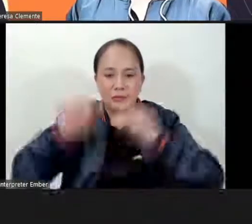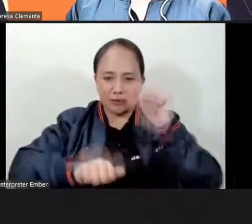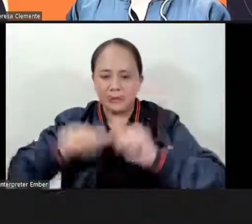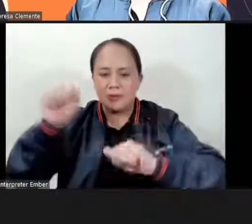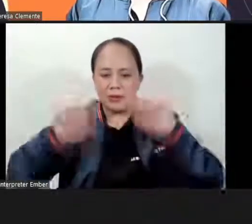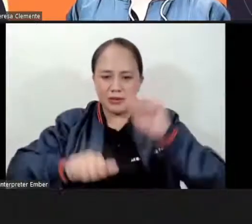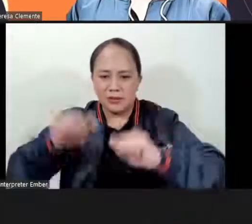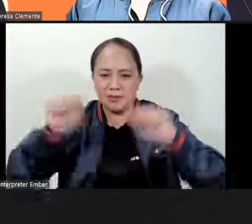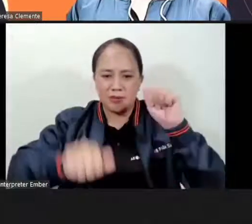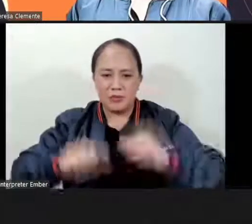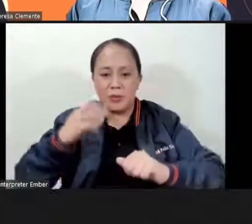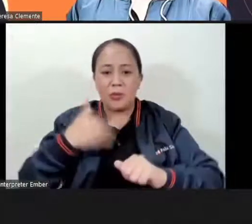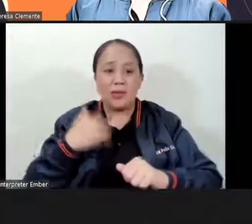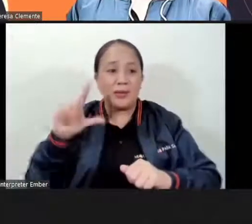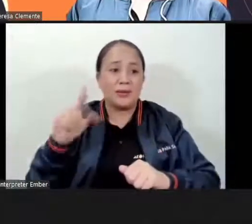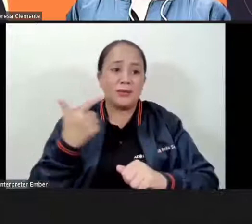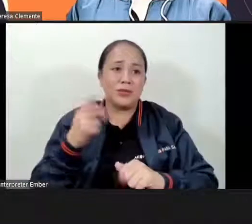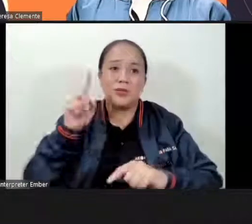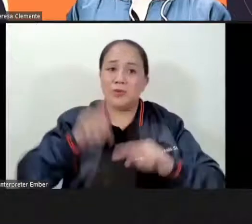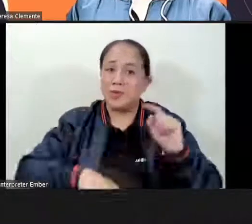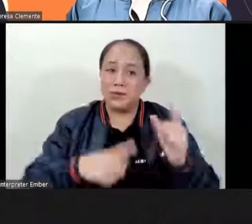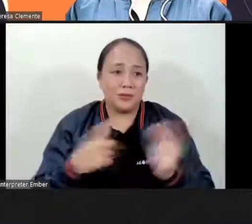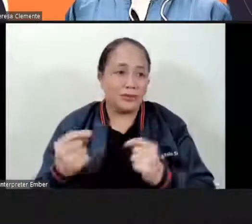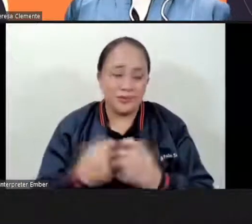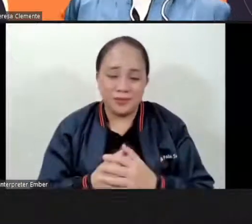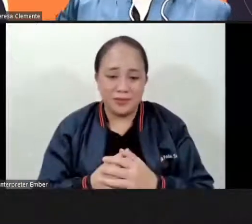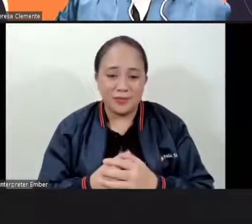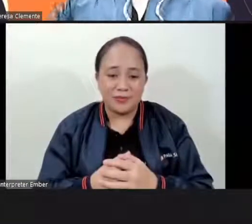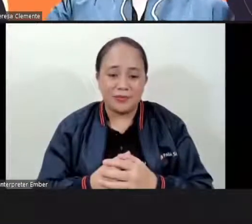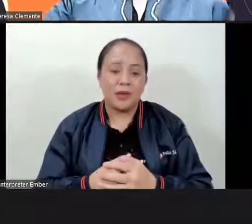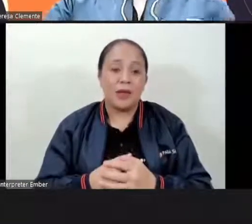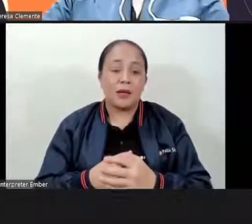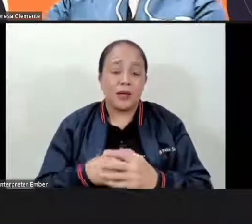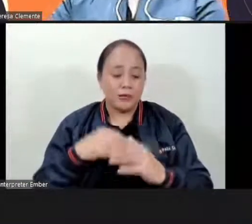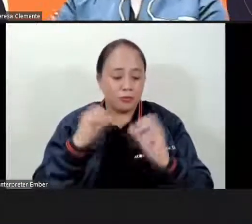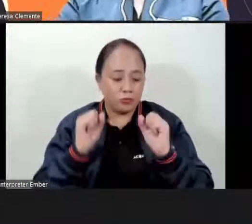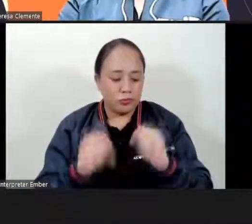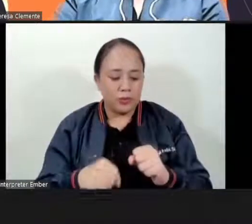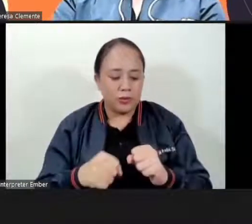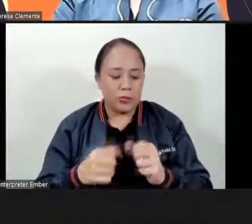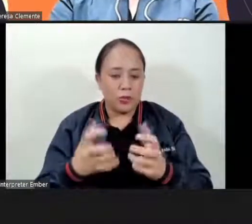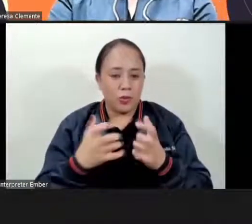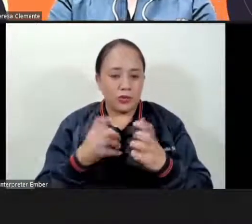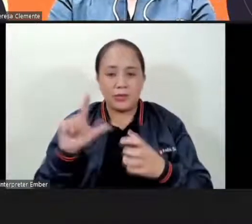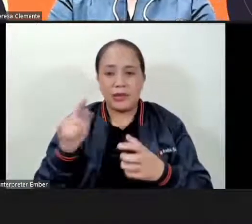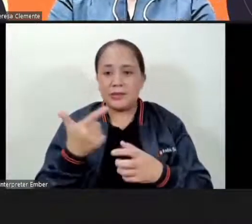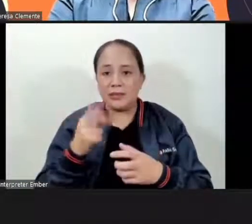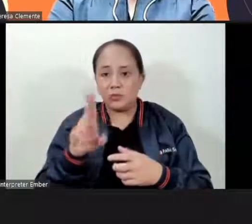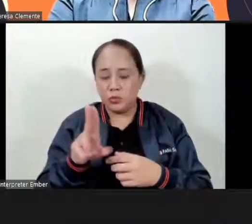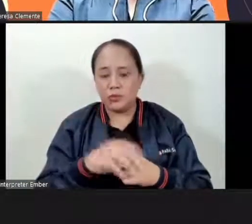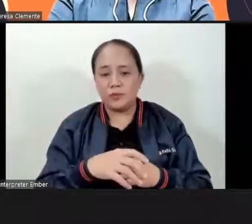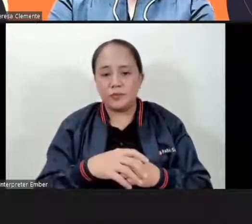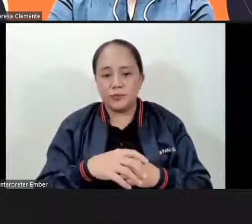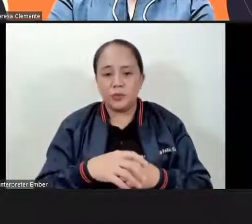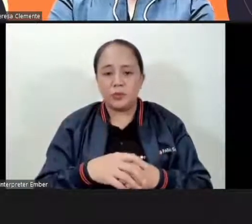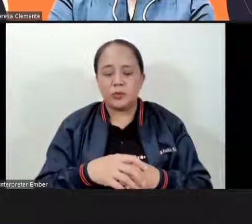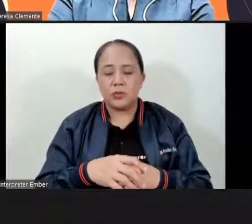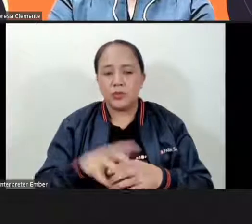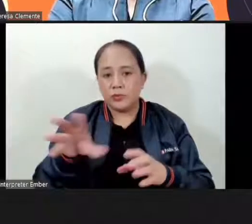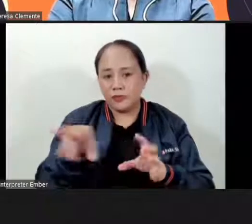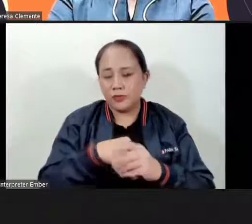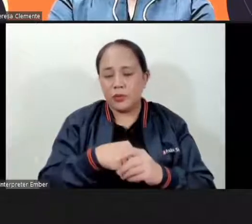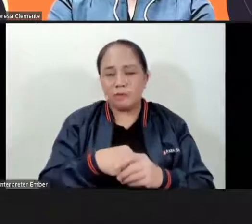hindi makagawa si local government unit. Hanggat maaari, we want the LGUs to really take part, no, in the